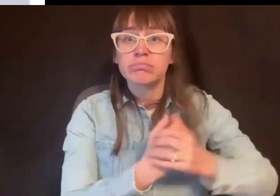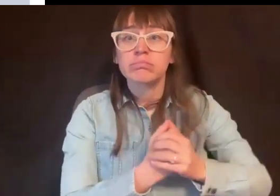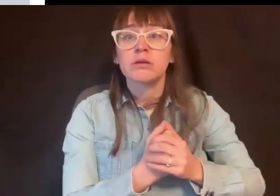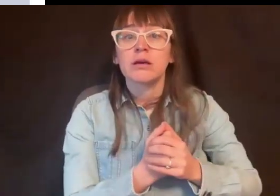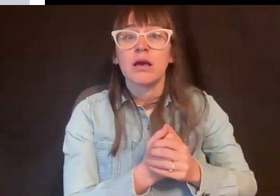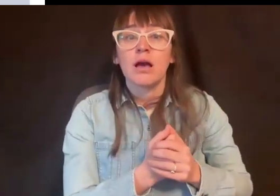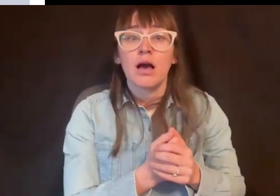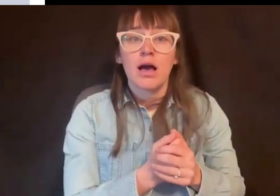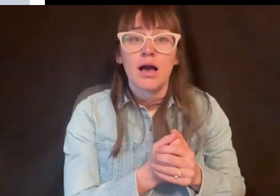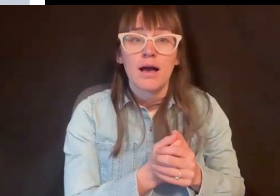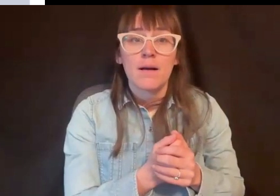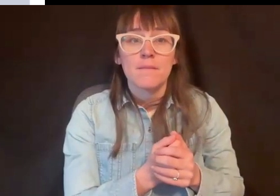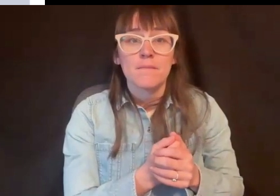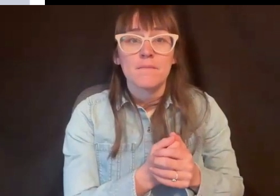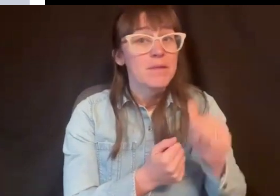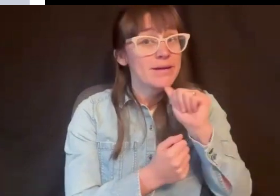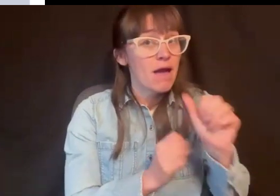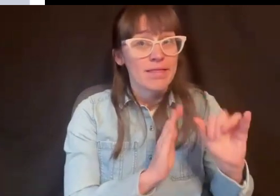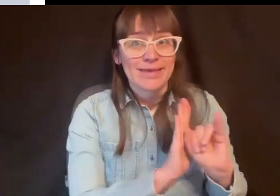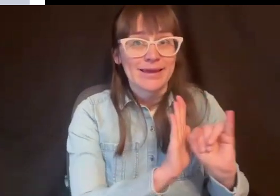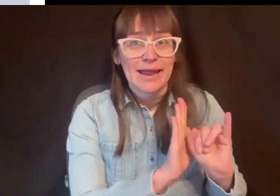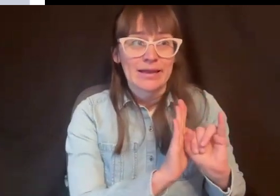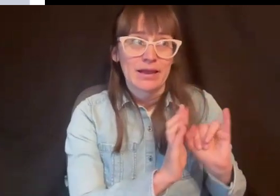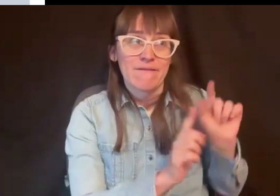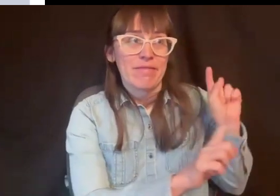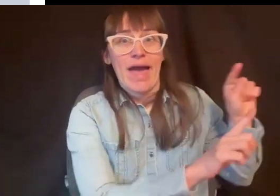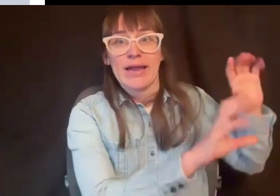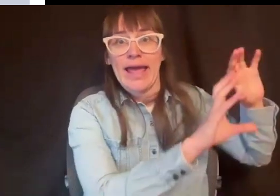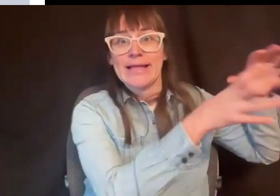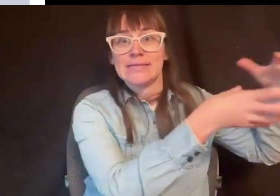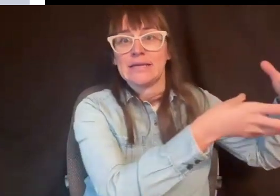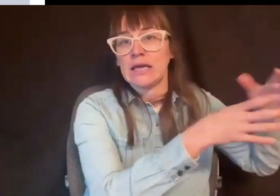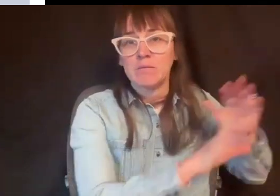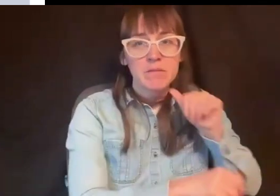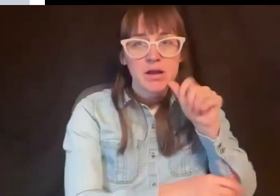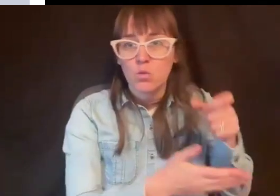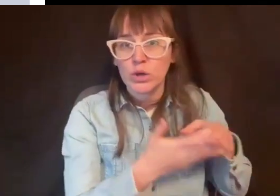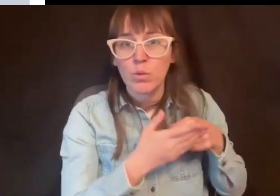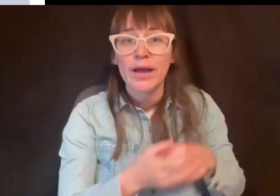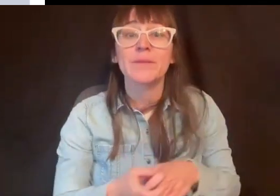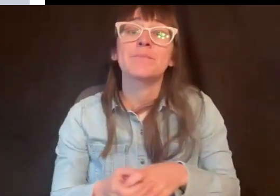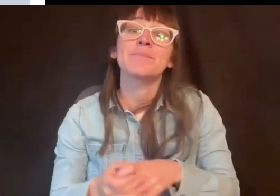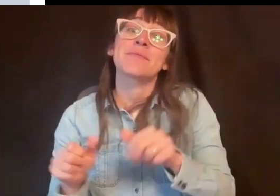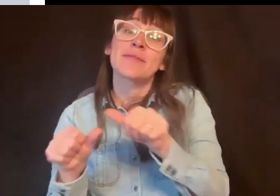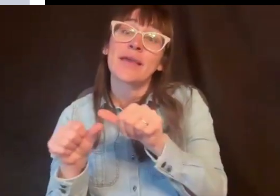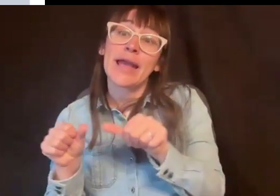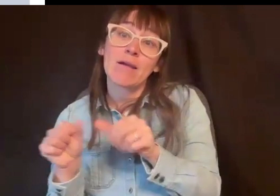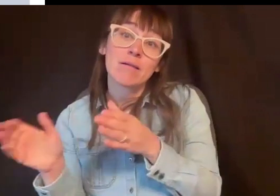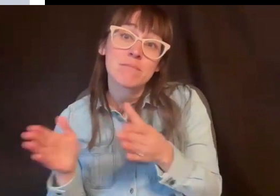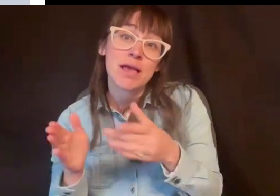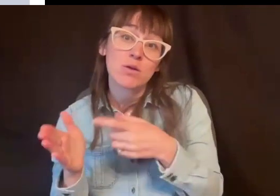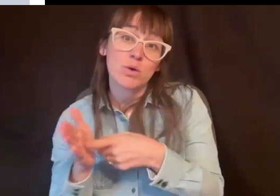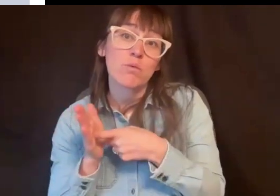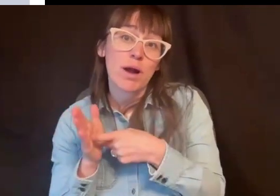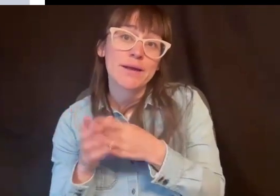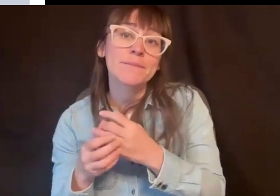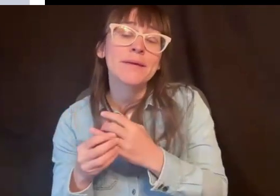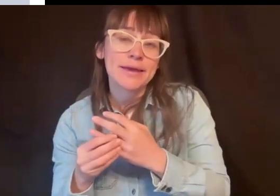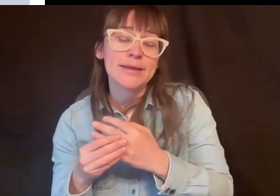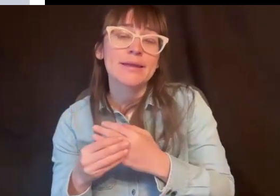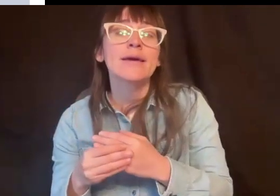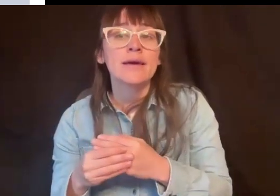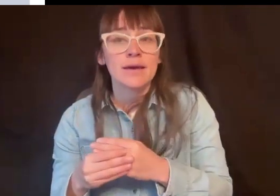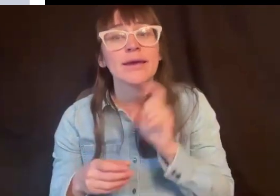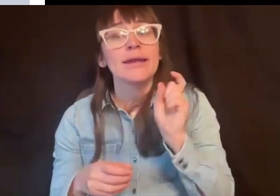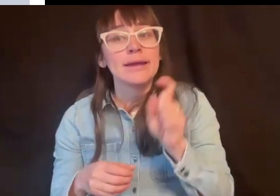of the specific entity is not a requirement. The area plan requirement requires